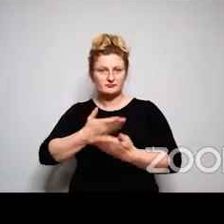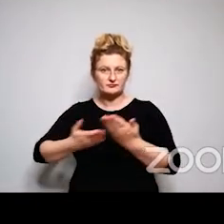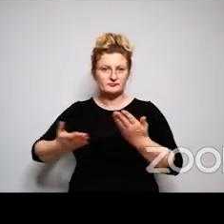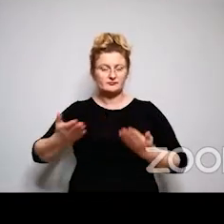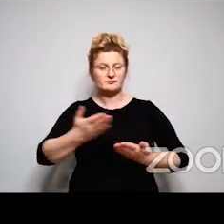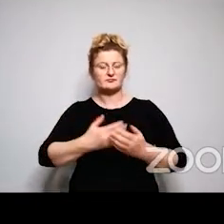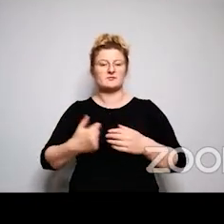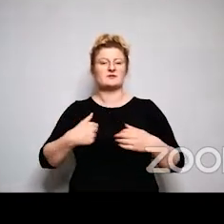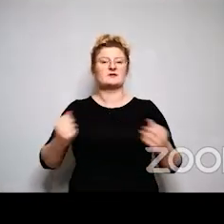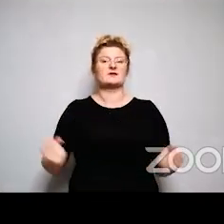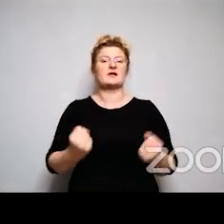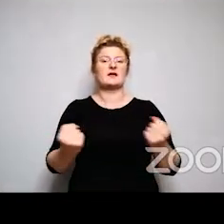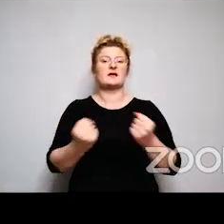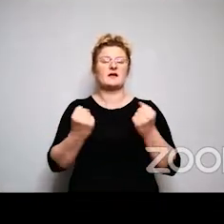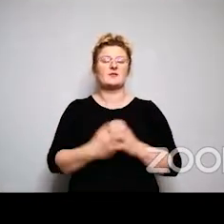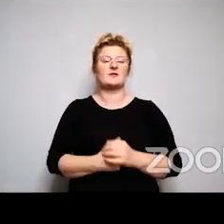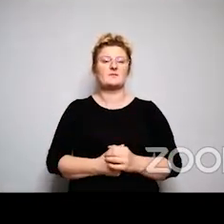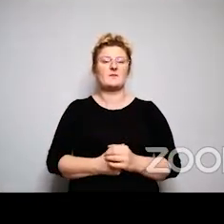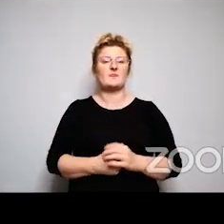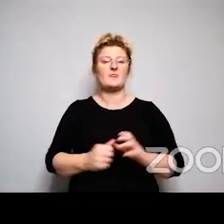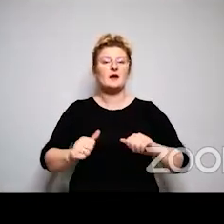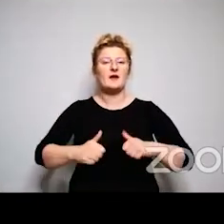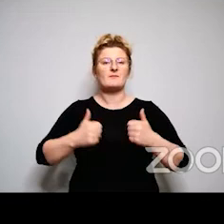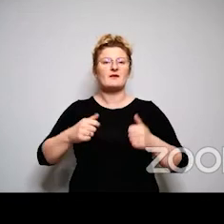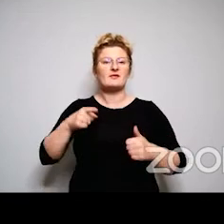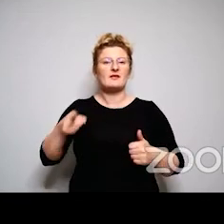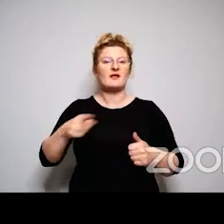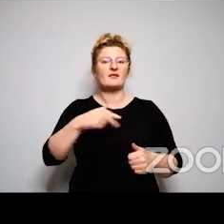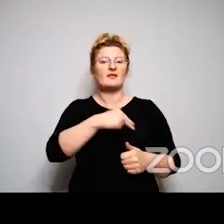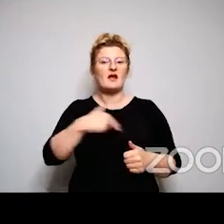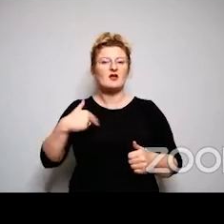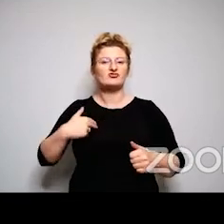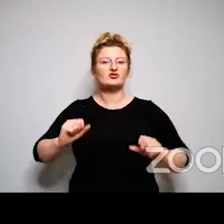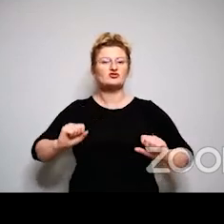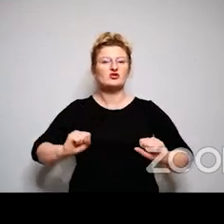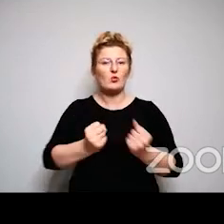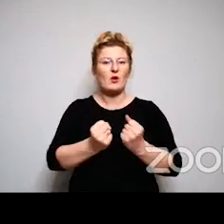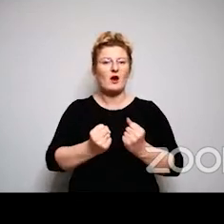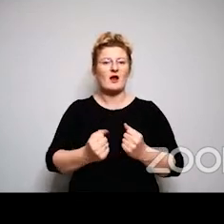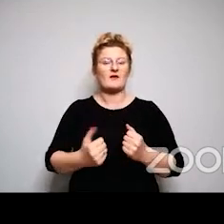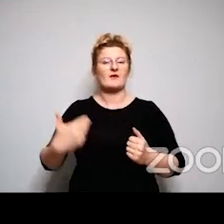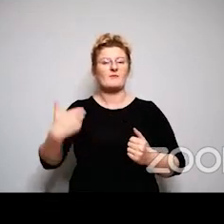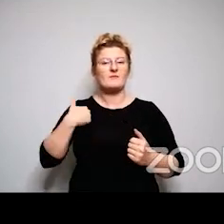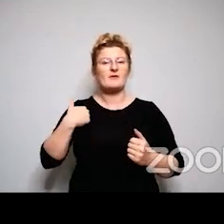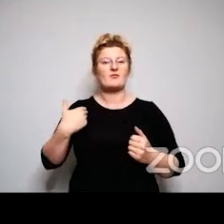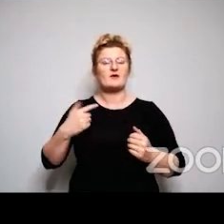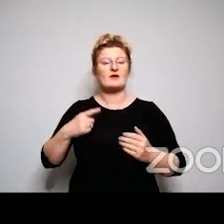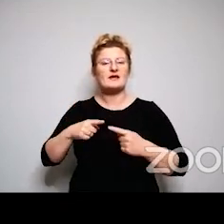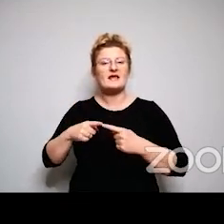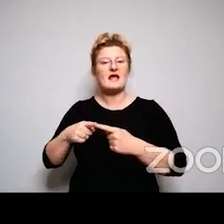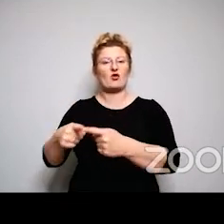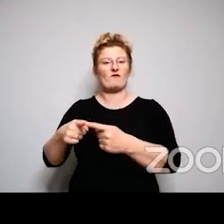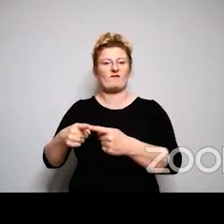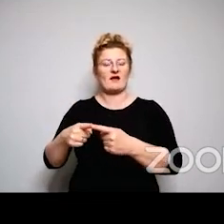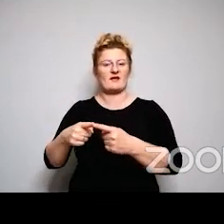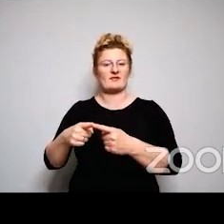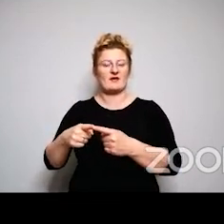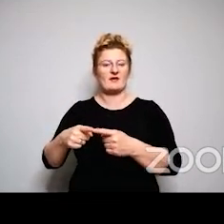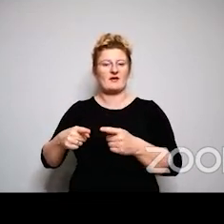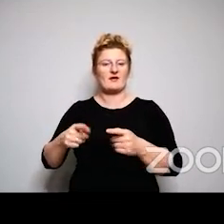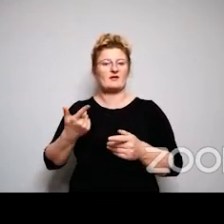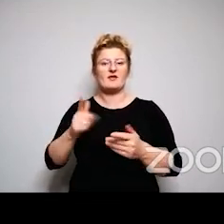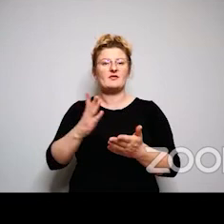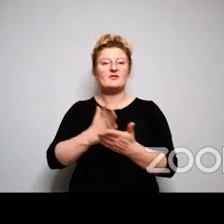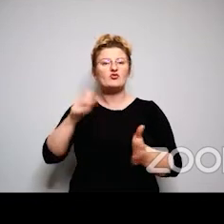never pretending to blame the mother or the way they raise their kids. It's always trying